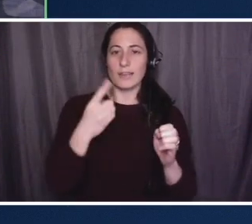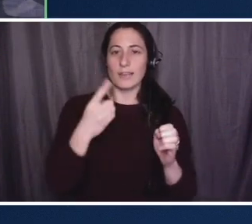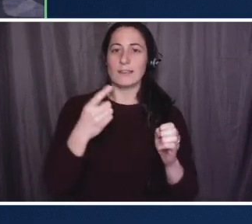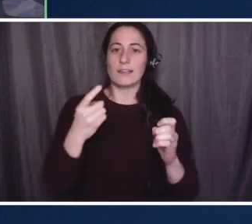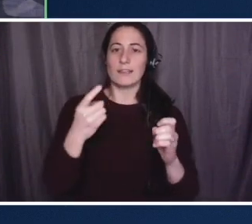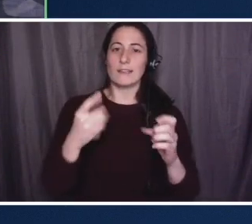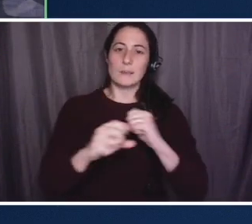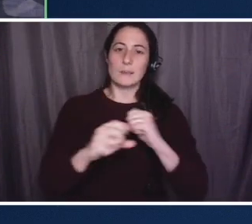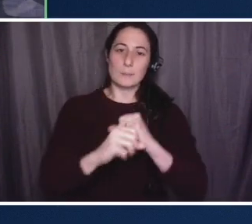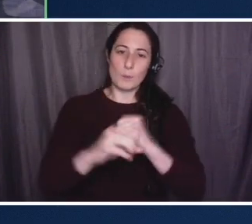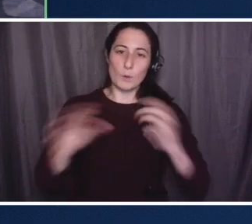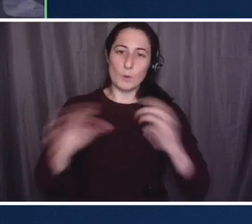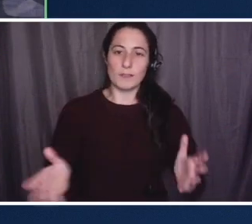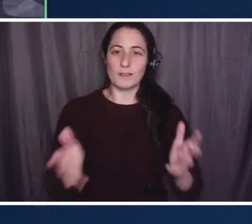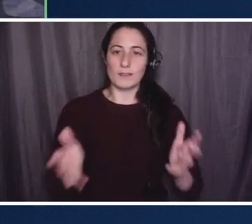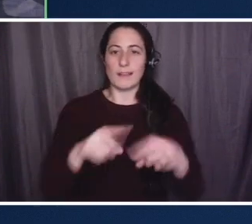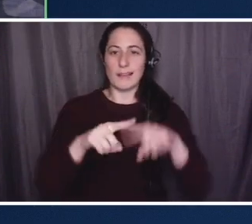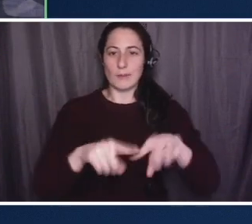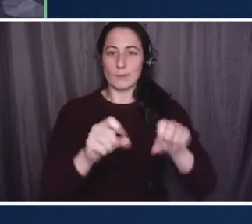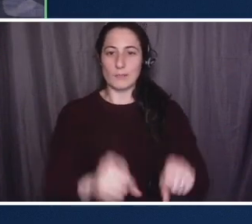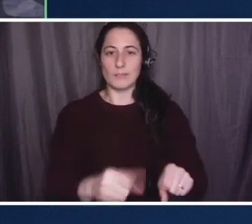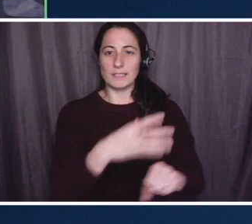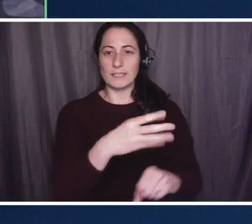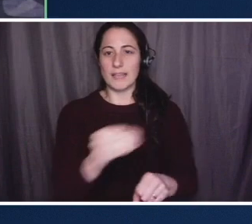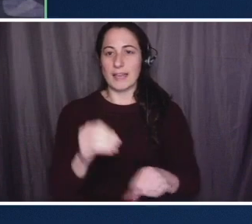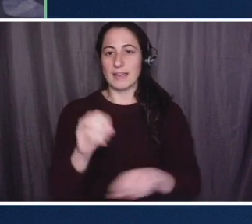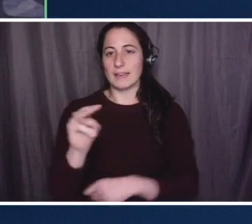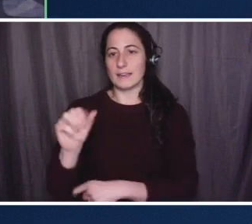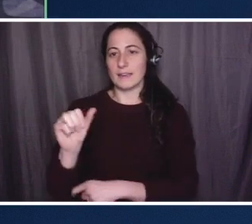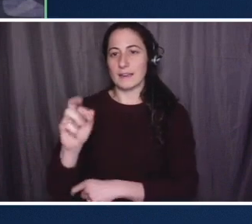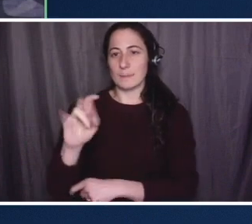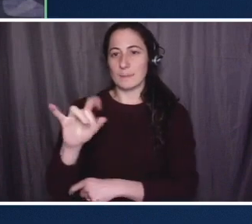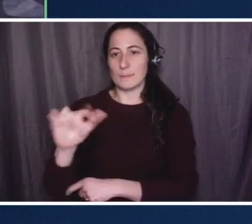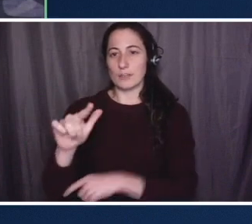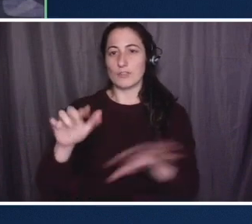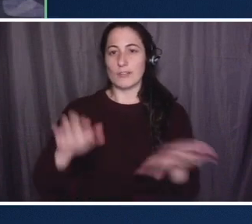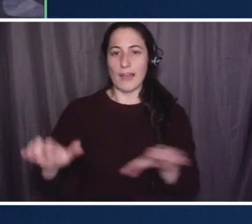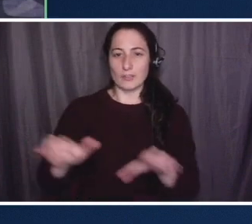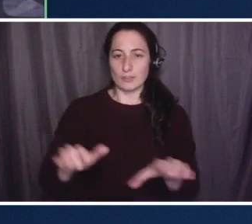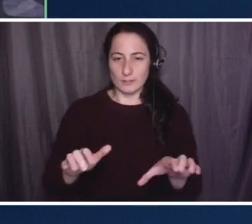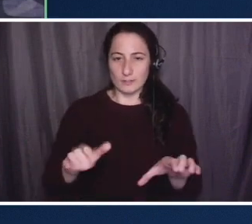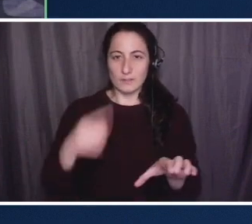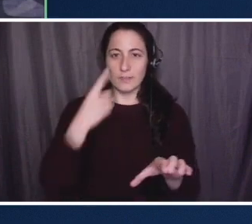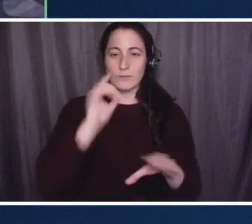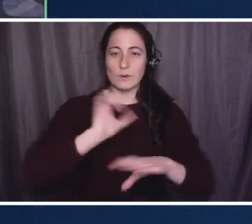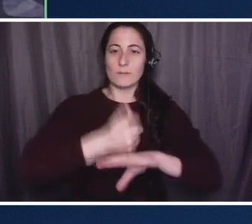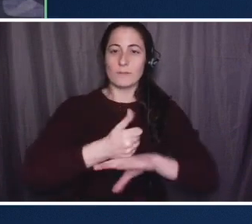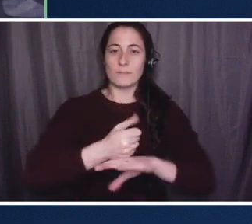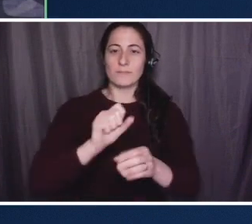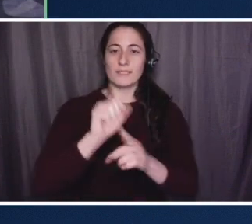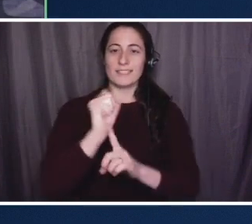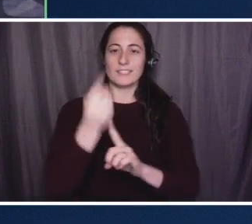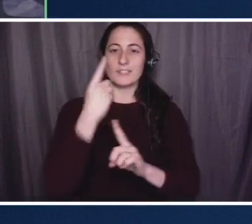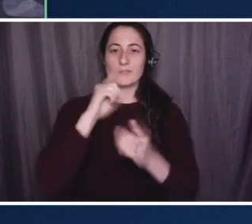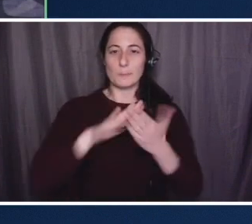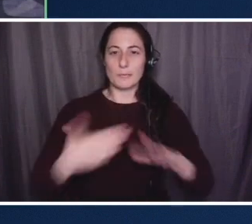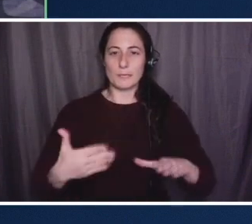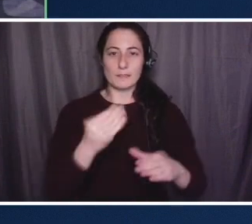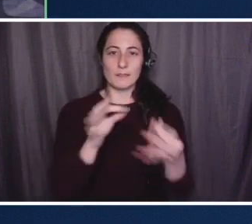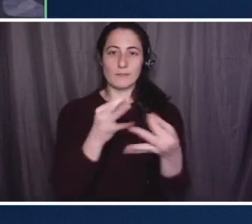and marshal action among key stakeholders to cultivate conditions for peace and freedom around the